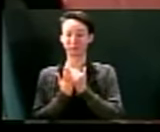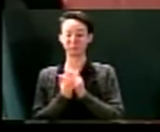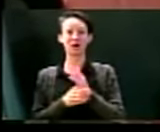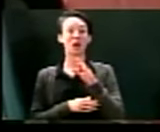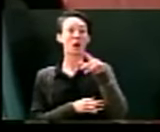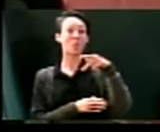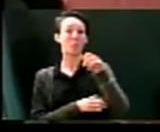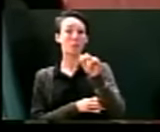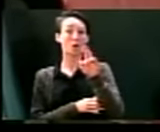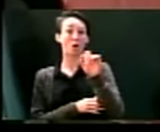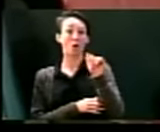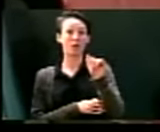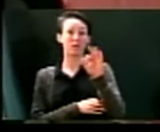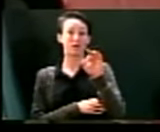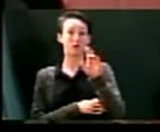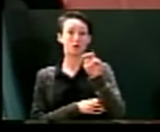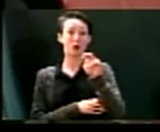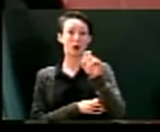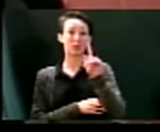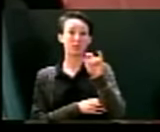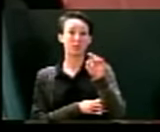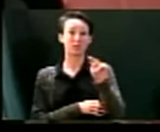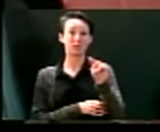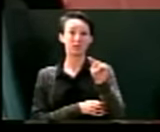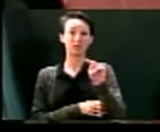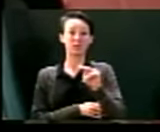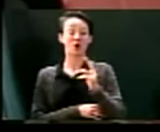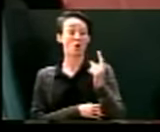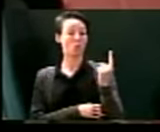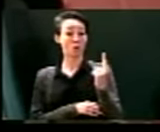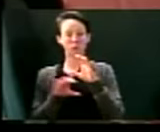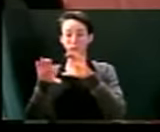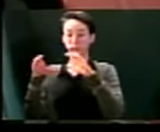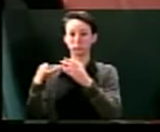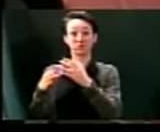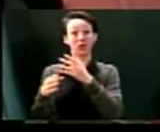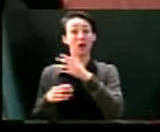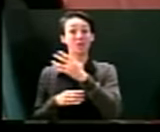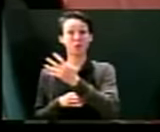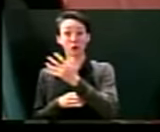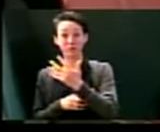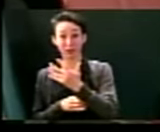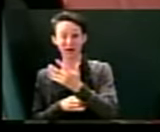High School was one of 45 individuals